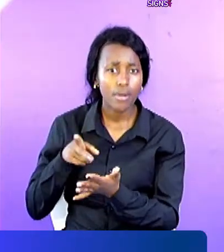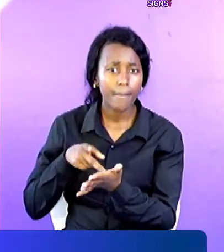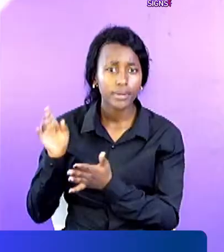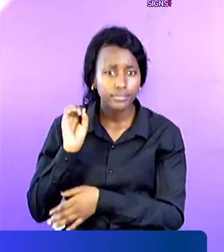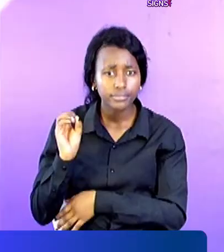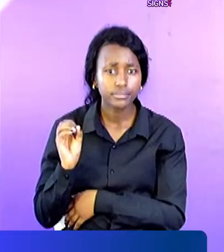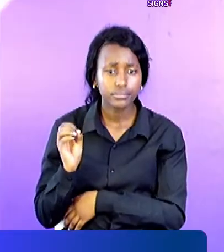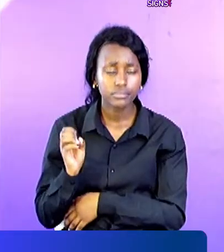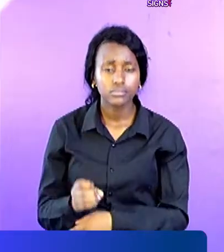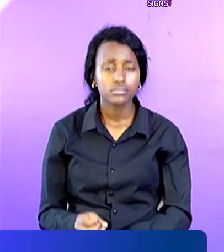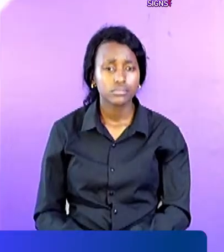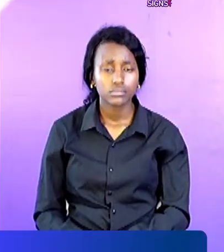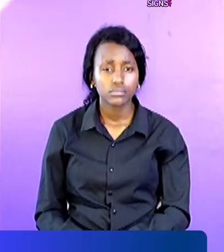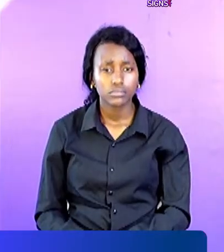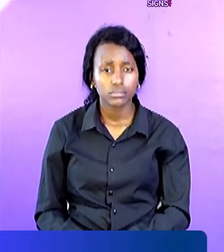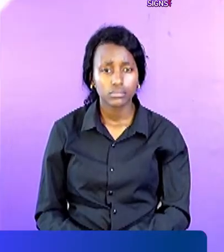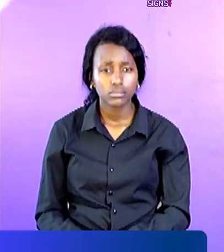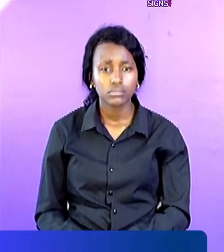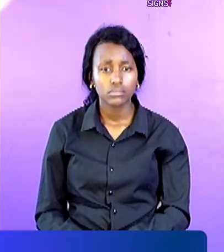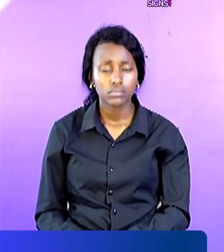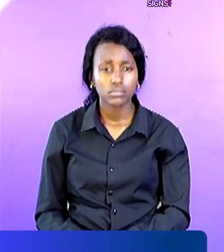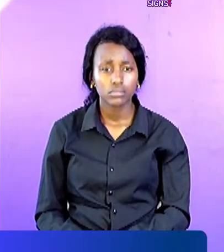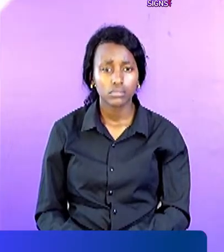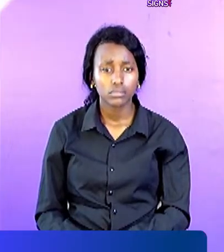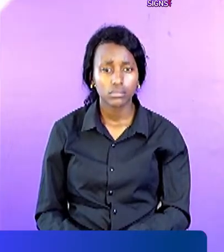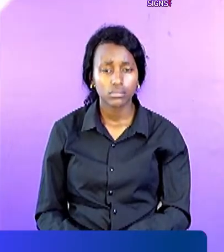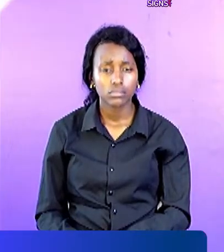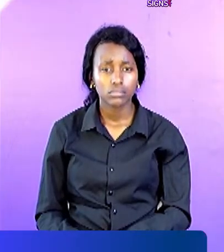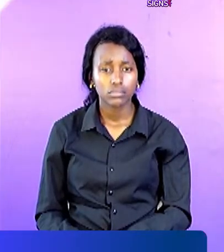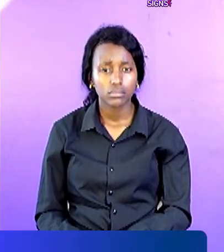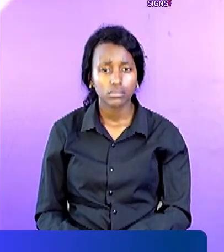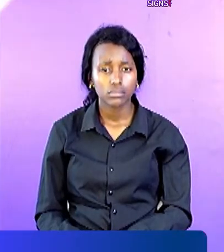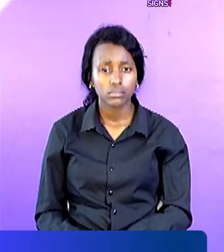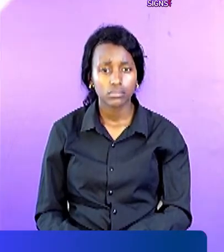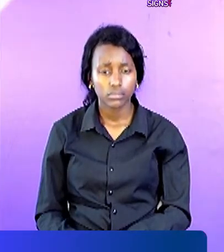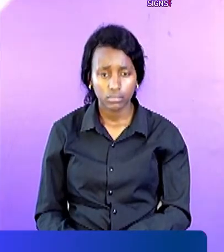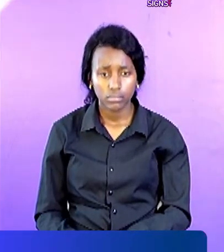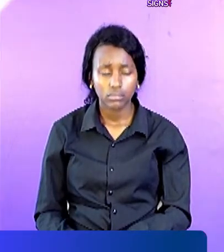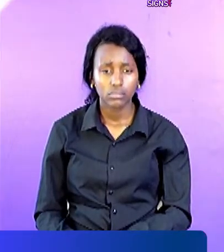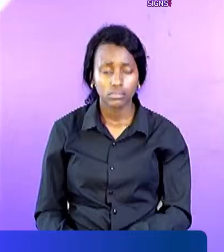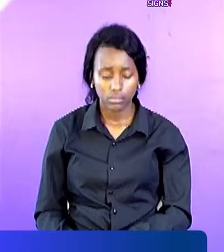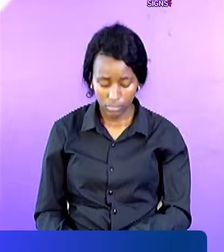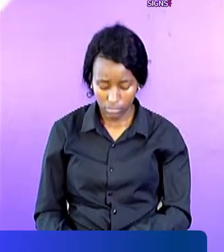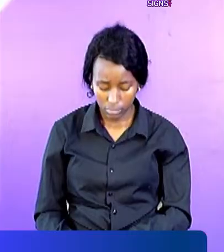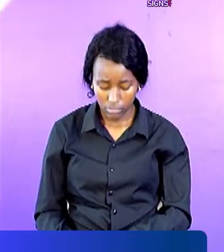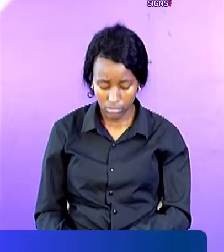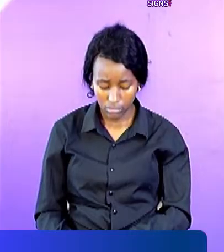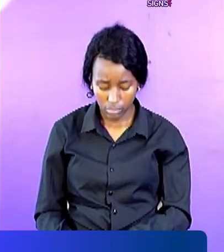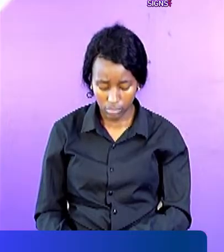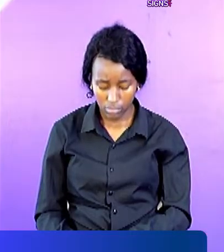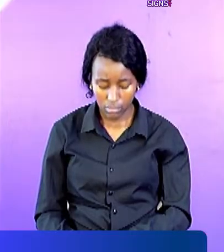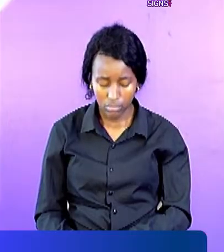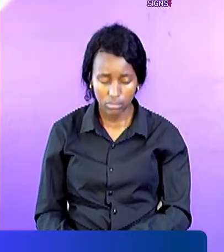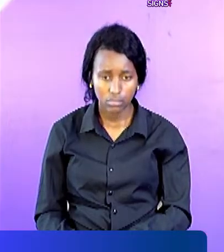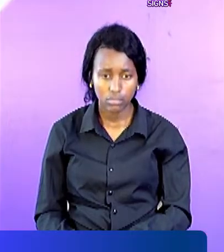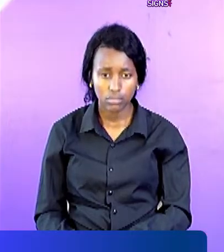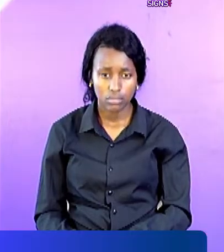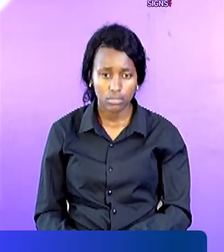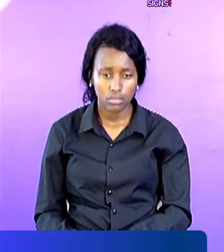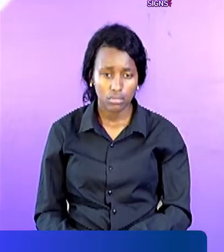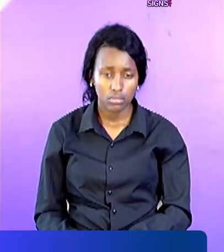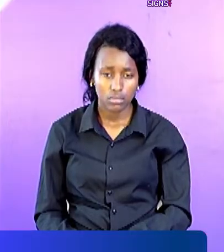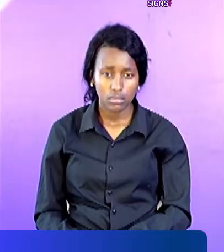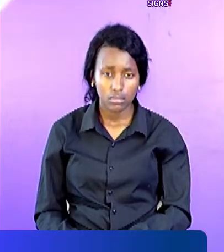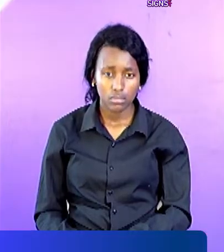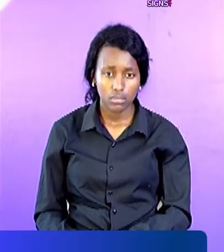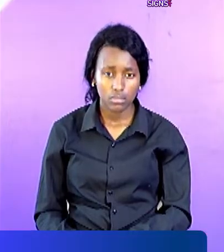even when we're talking about capital preservation, we talked about treasury bills. They will borrow and pay you. Kikumana